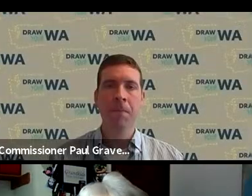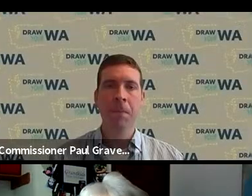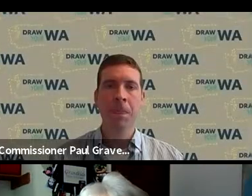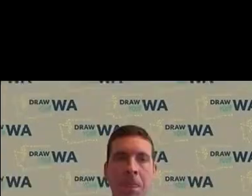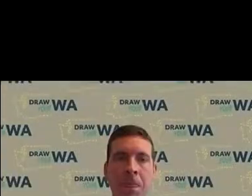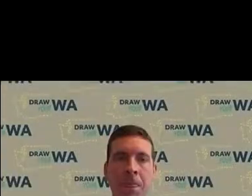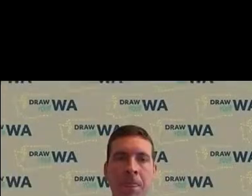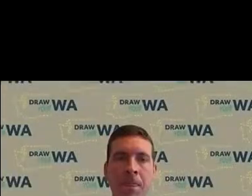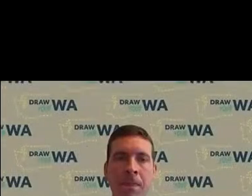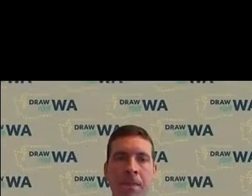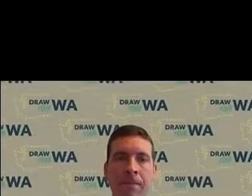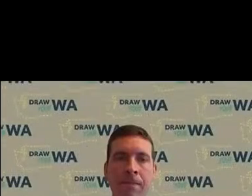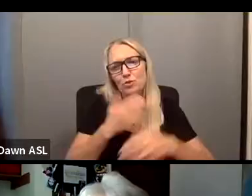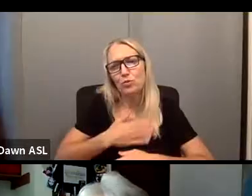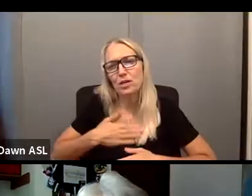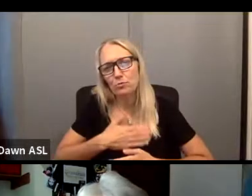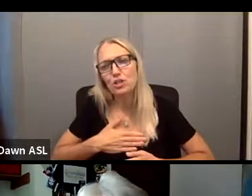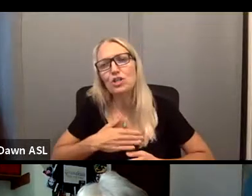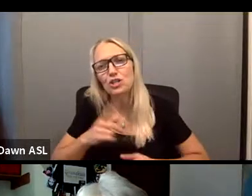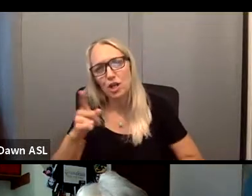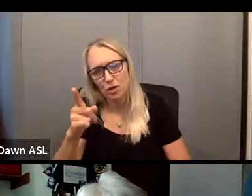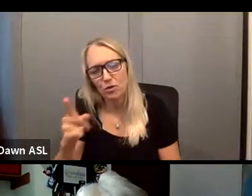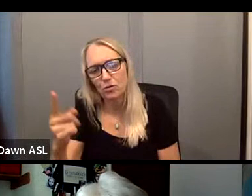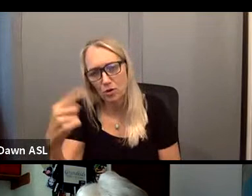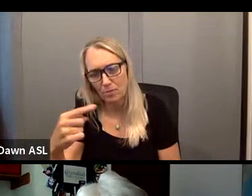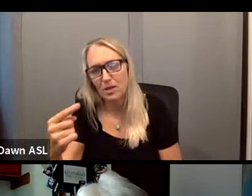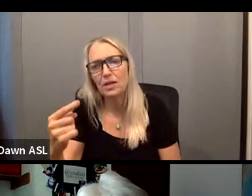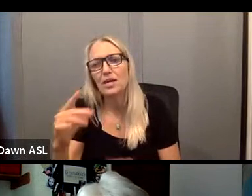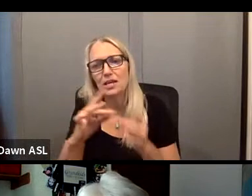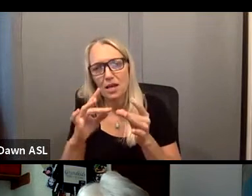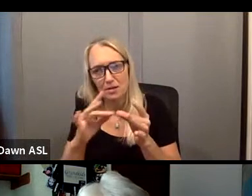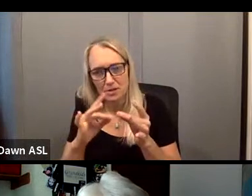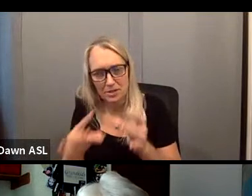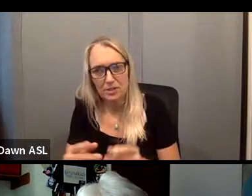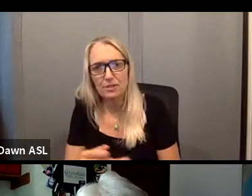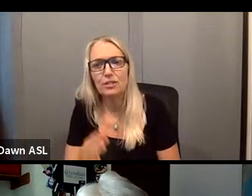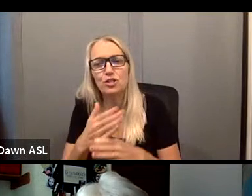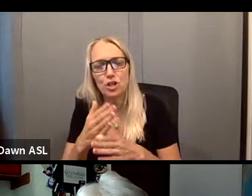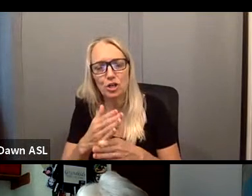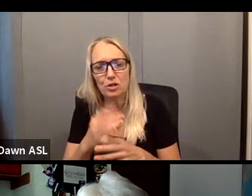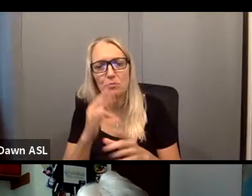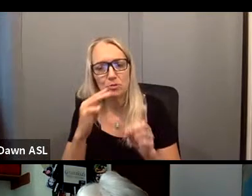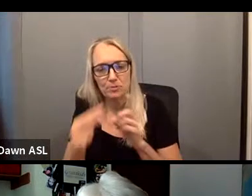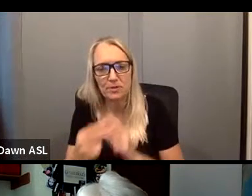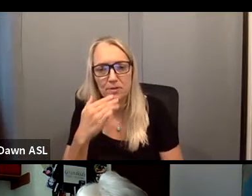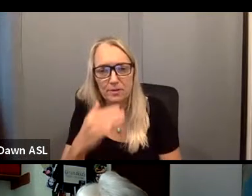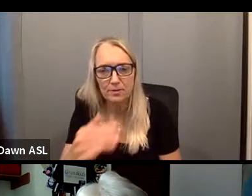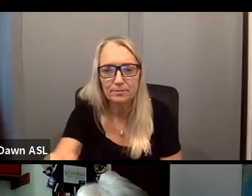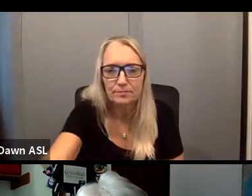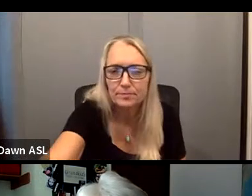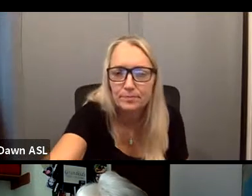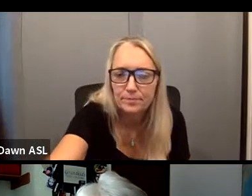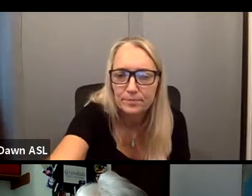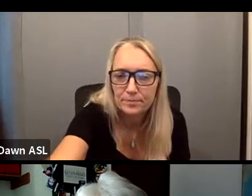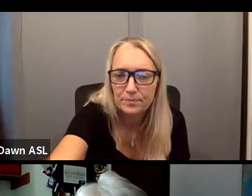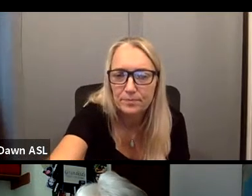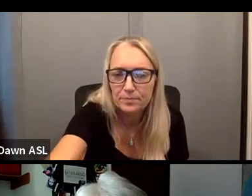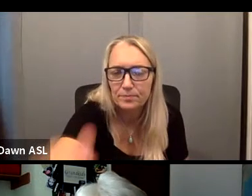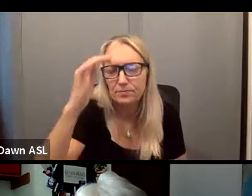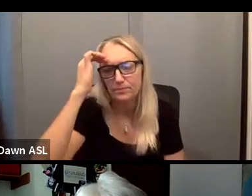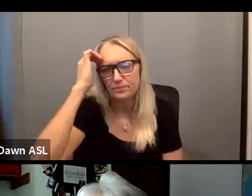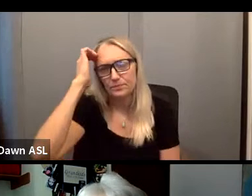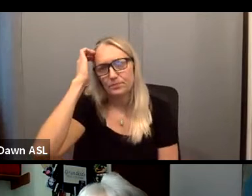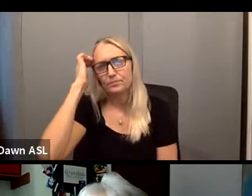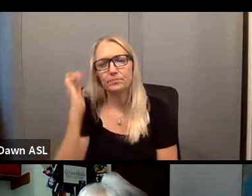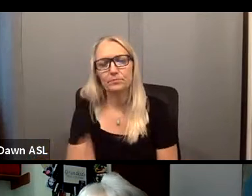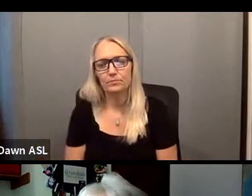Thanks very much. We really appreciate you sharing your insights, especially specific to the geographies where you live. Thank